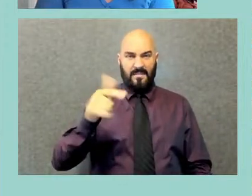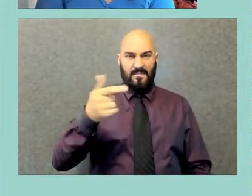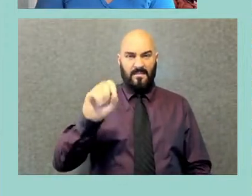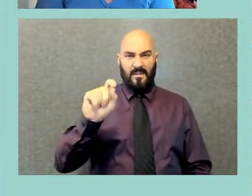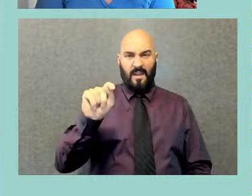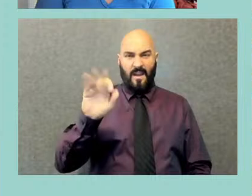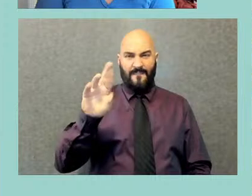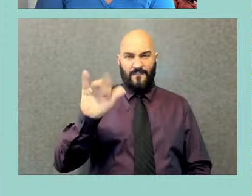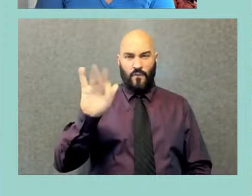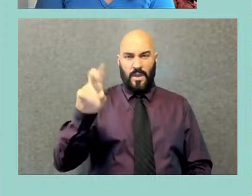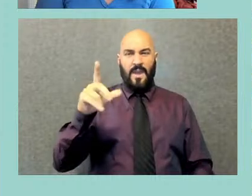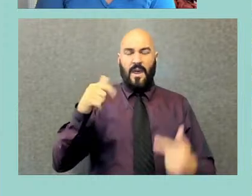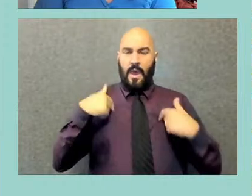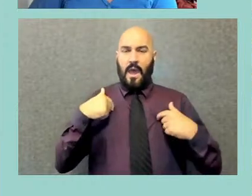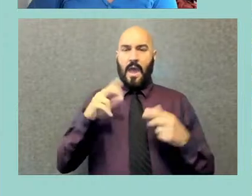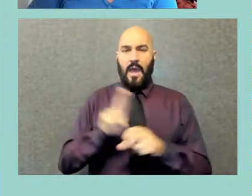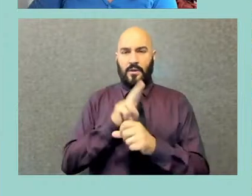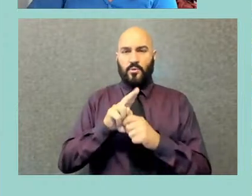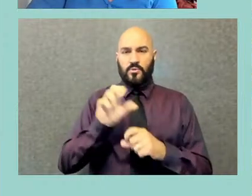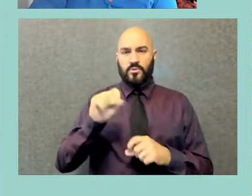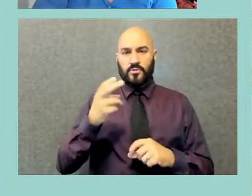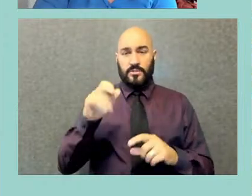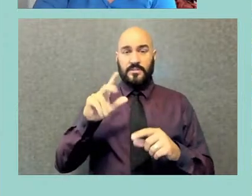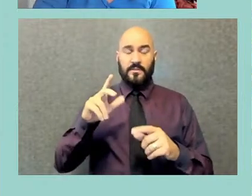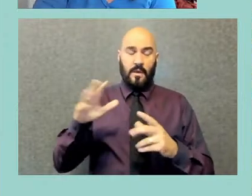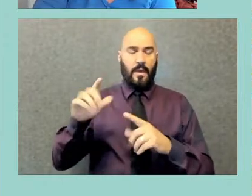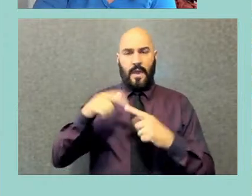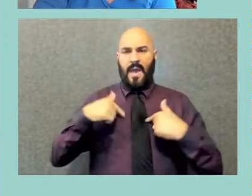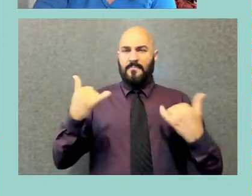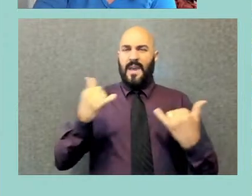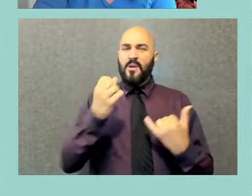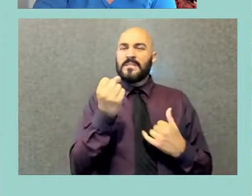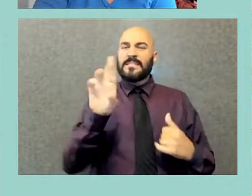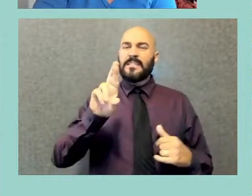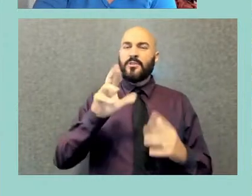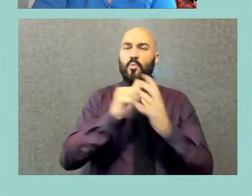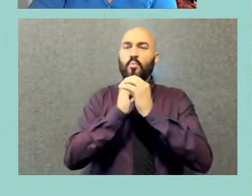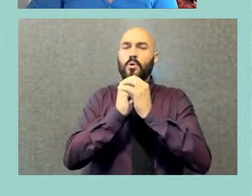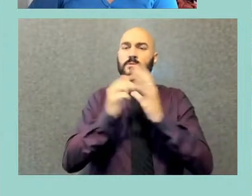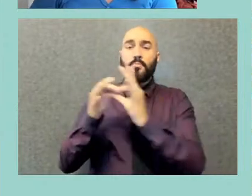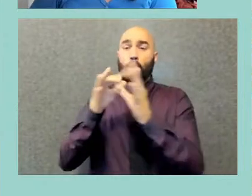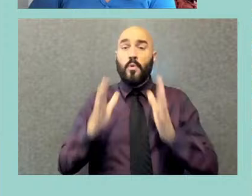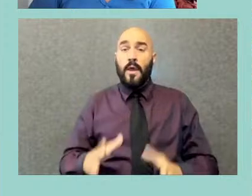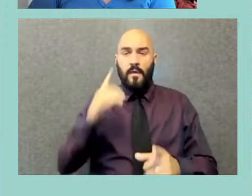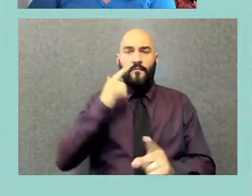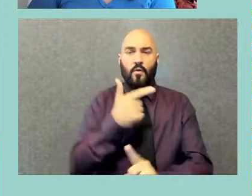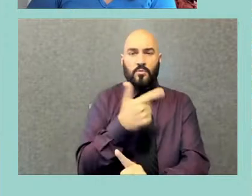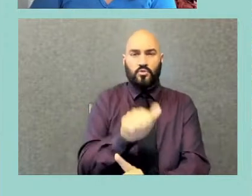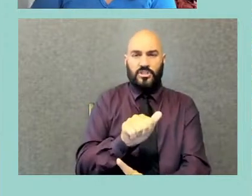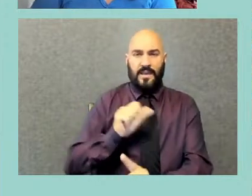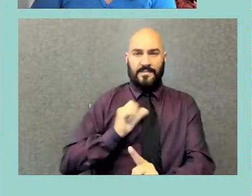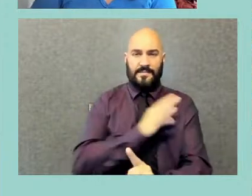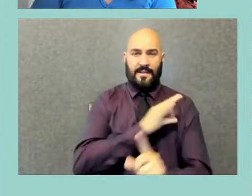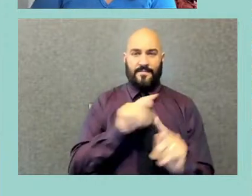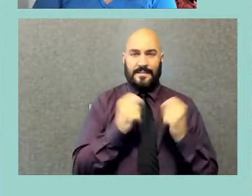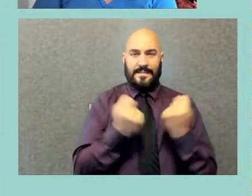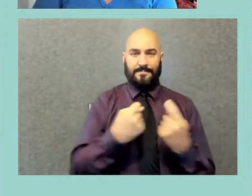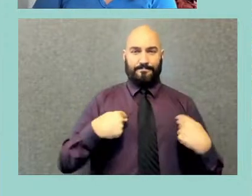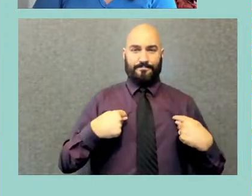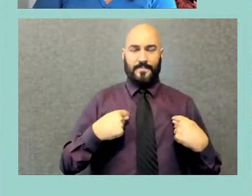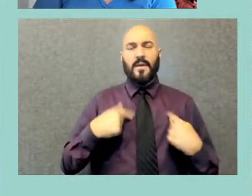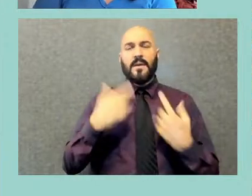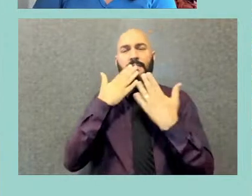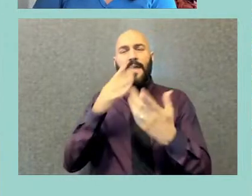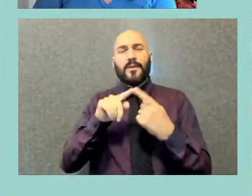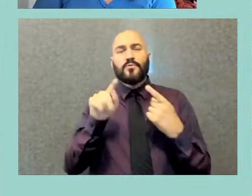Youth Worship Coordinator for the GA Youth staff team. Thank you to our Bridgers, their